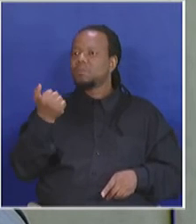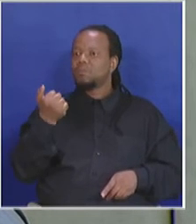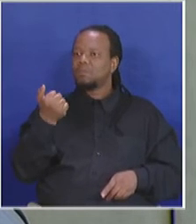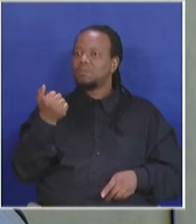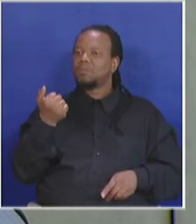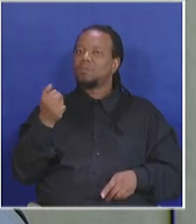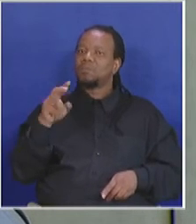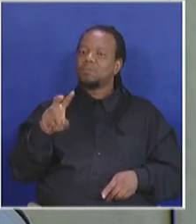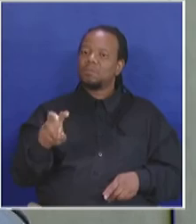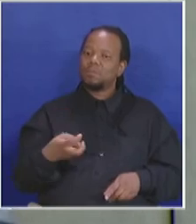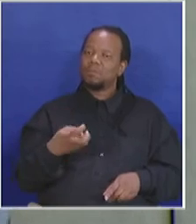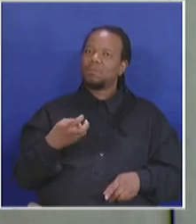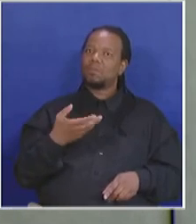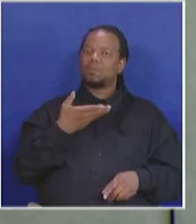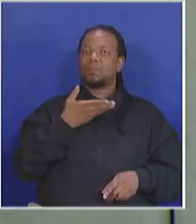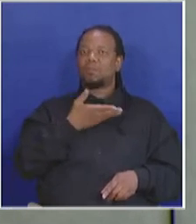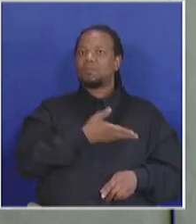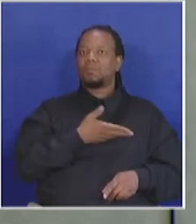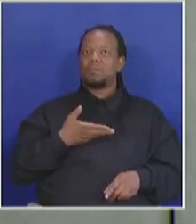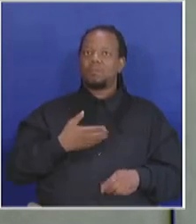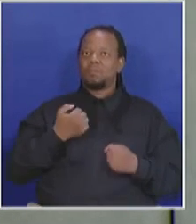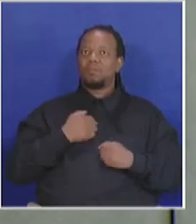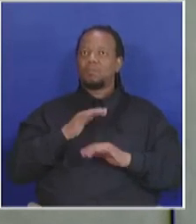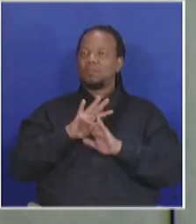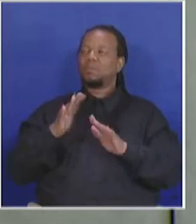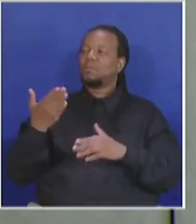there's a point of order. Honorable Mtlashuping.